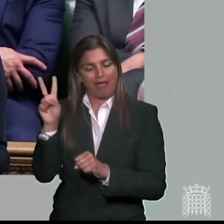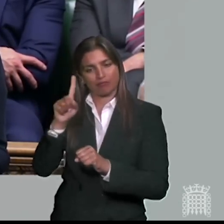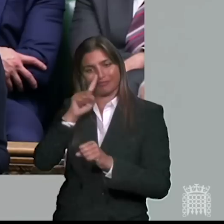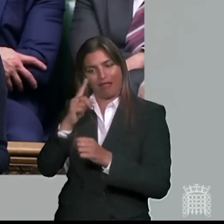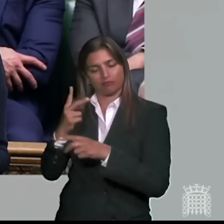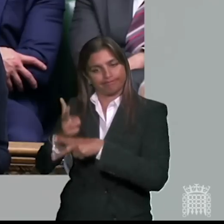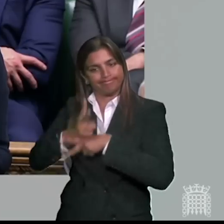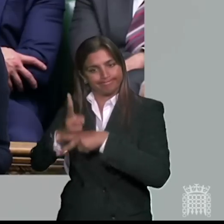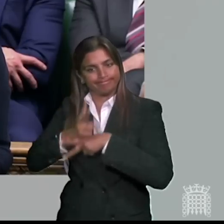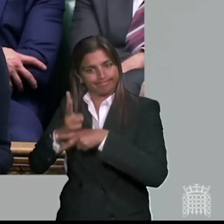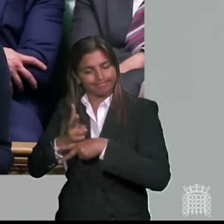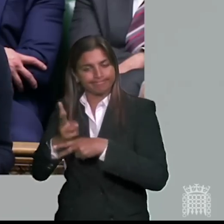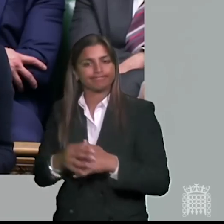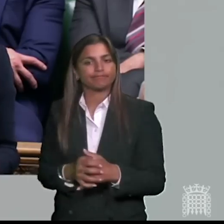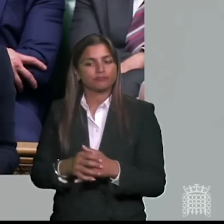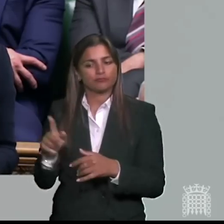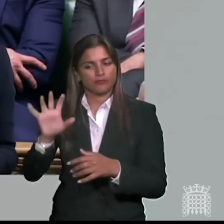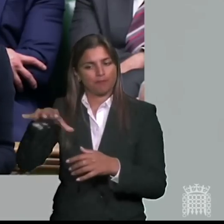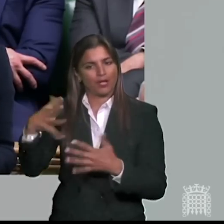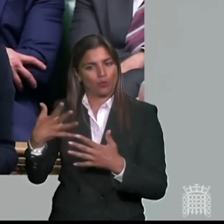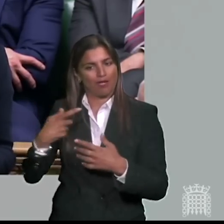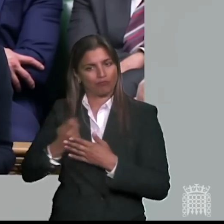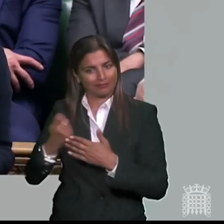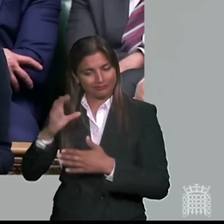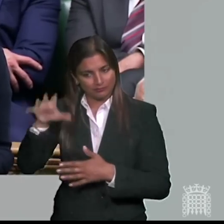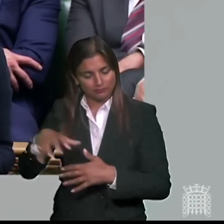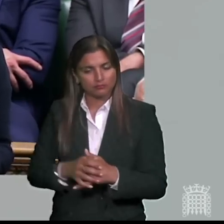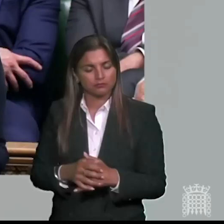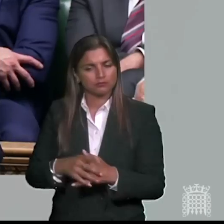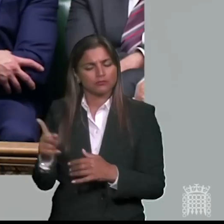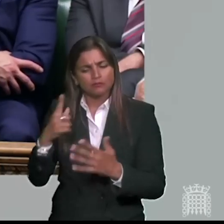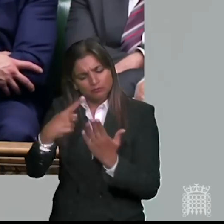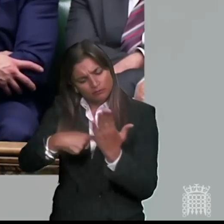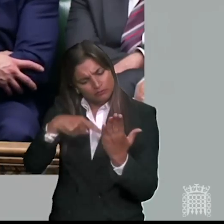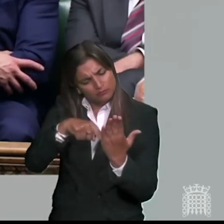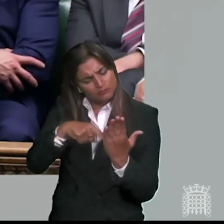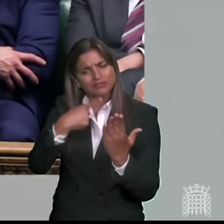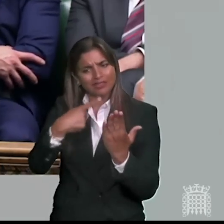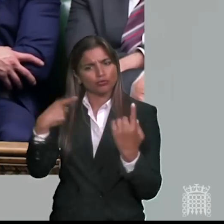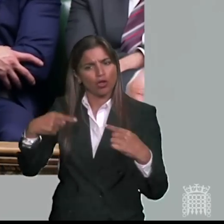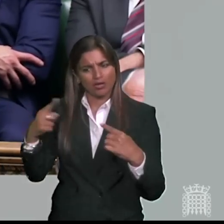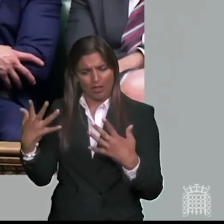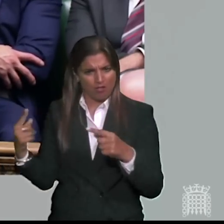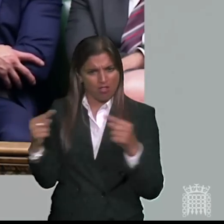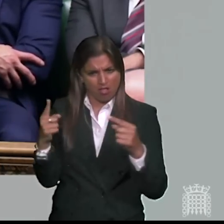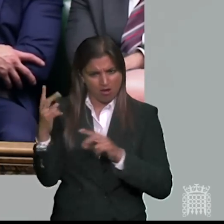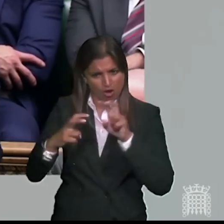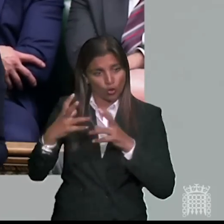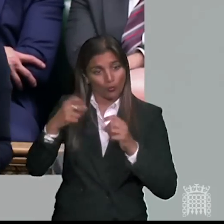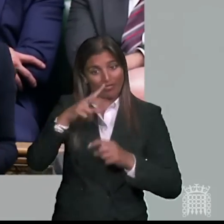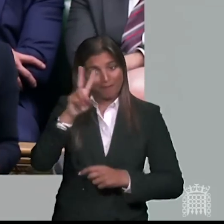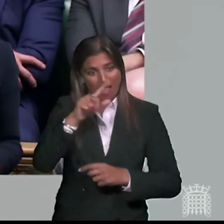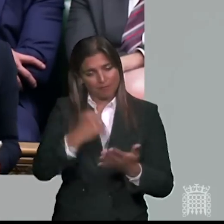responsibilities of the guarantor are unaffected by the death of a tenant, and the lettings agency are disgracefully insisting